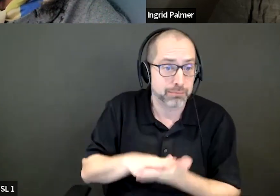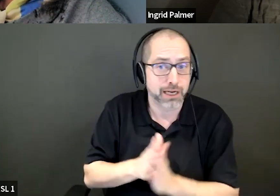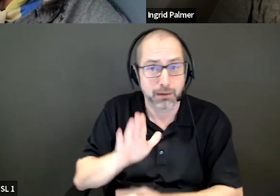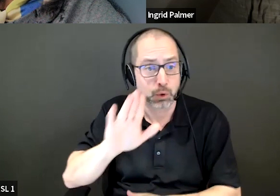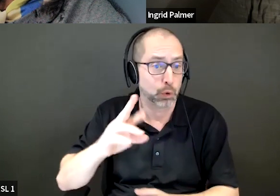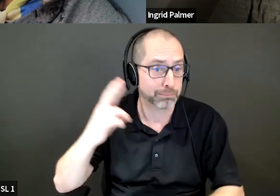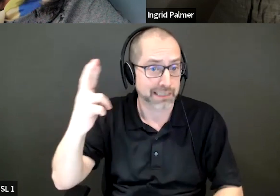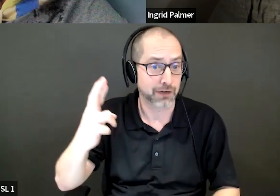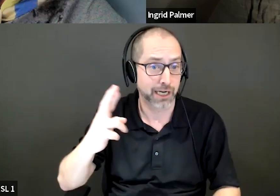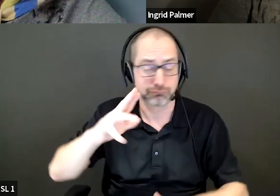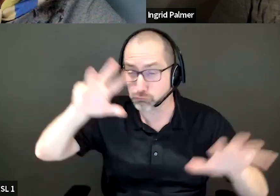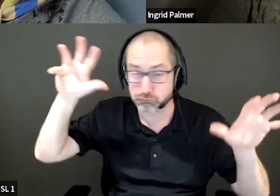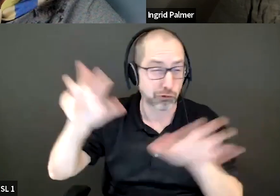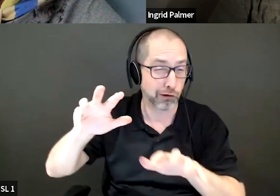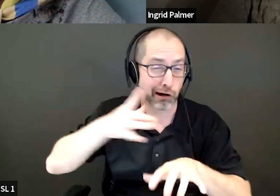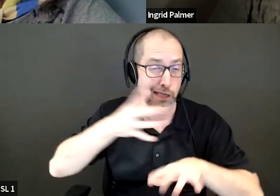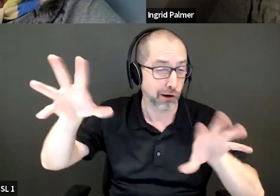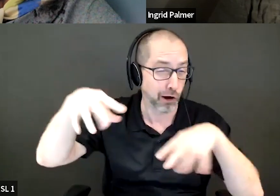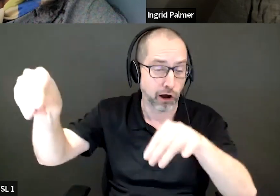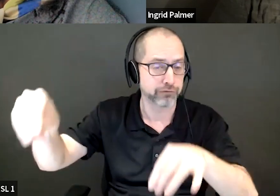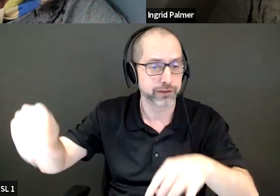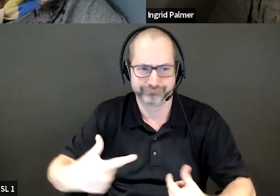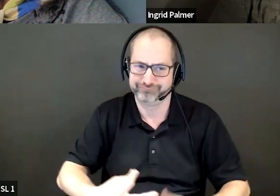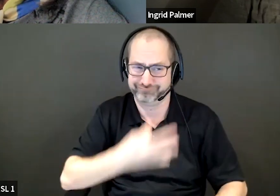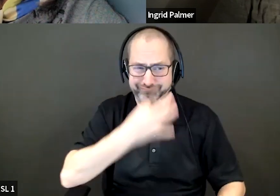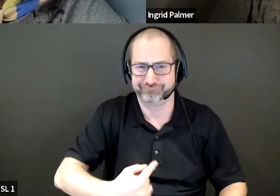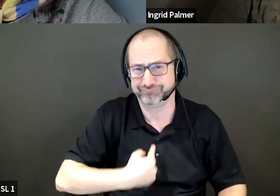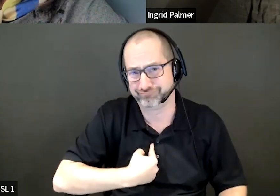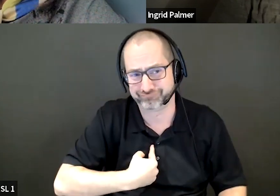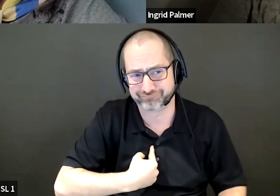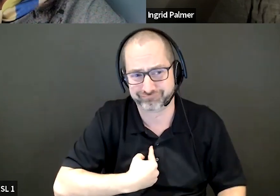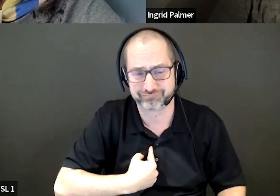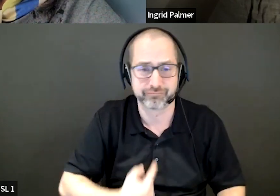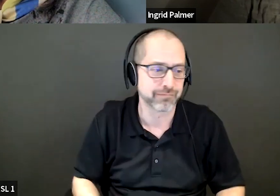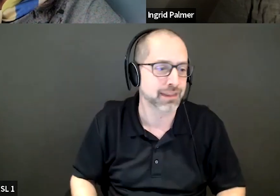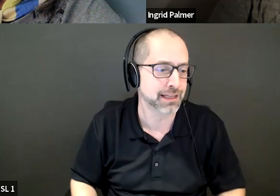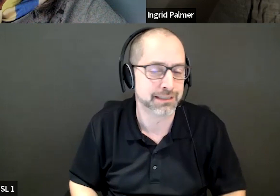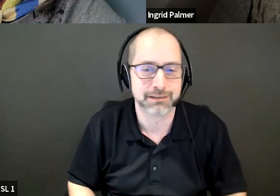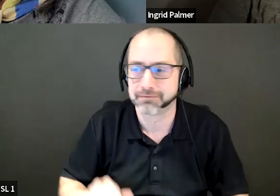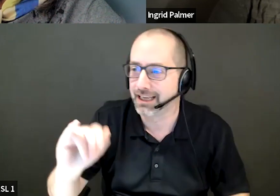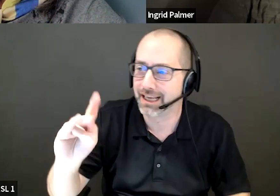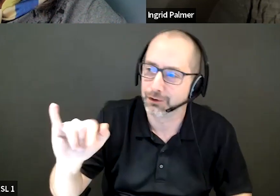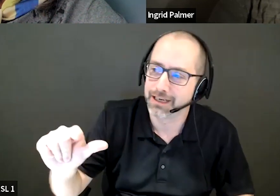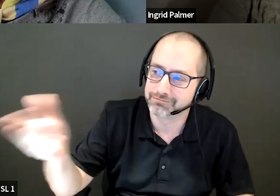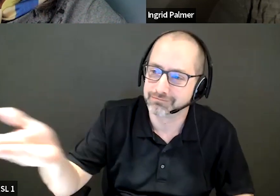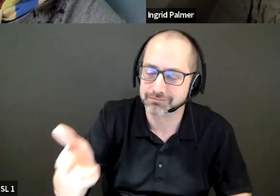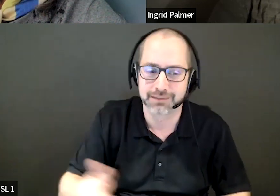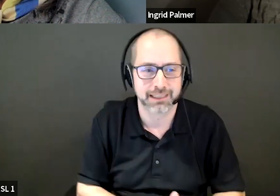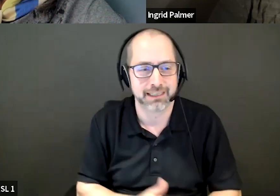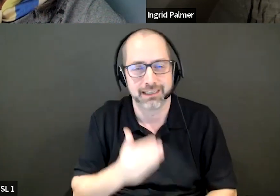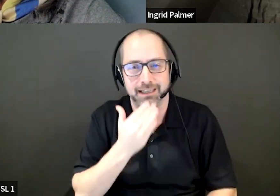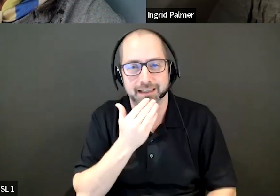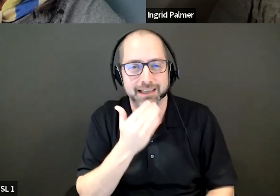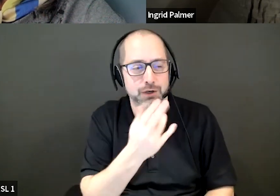in that darkness. Over to you, Ingrid. Thanks, Heather. Just thinking of myself as